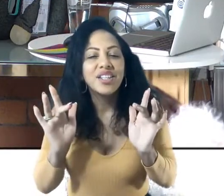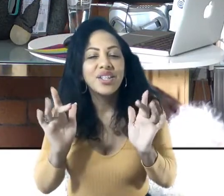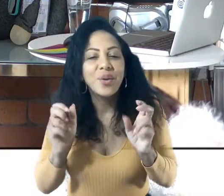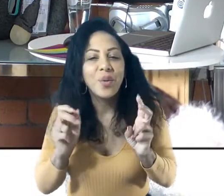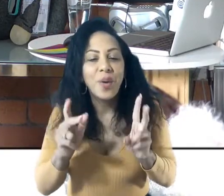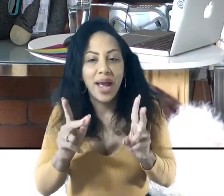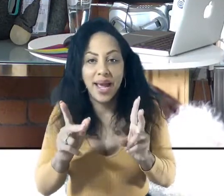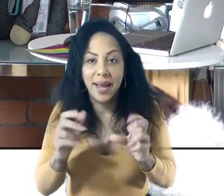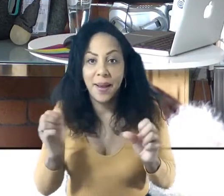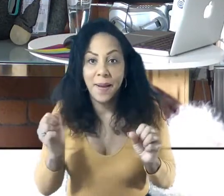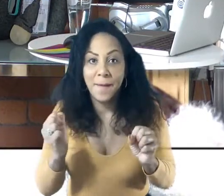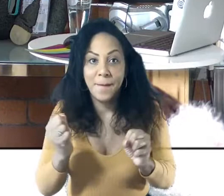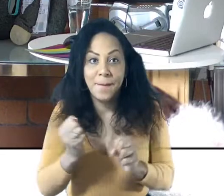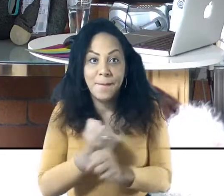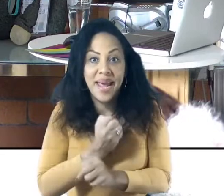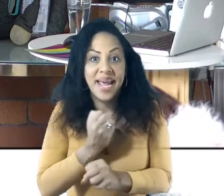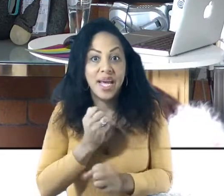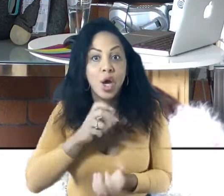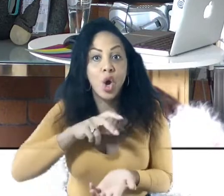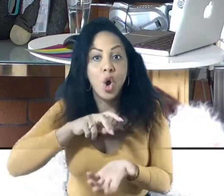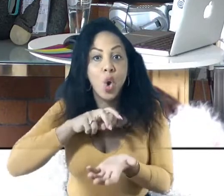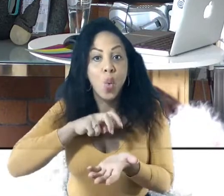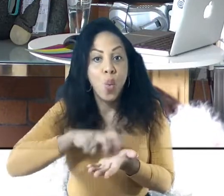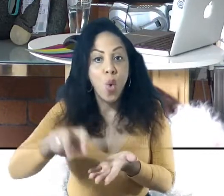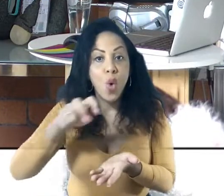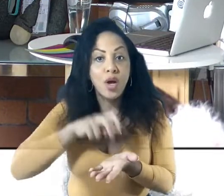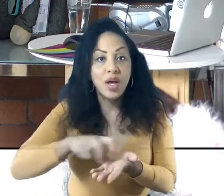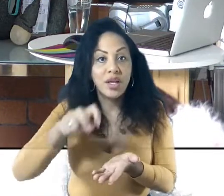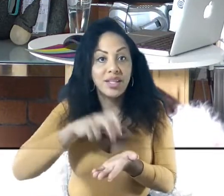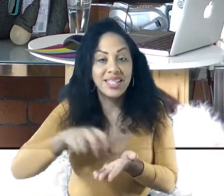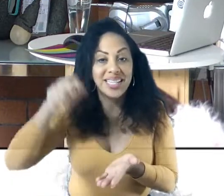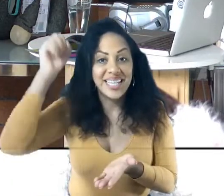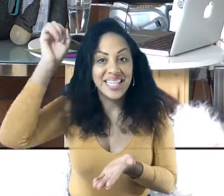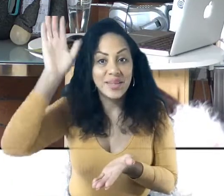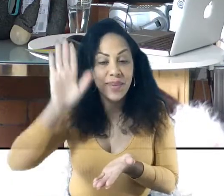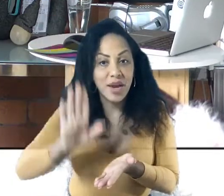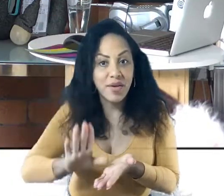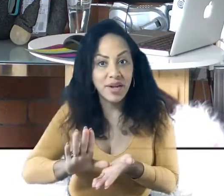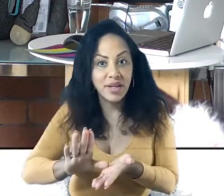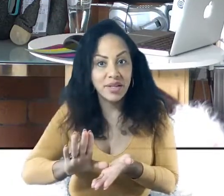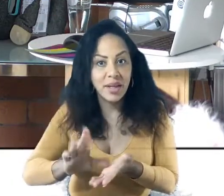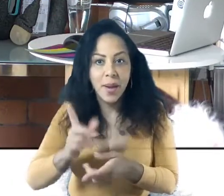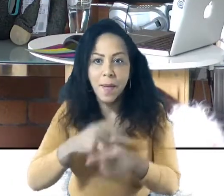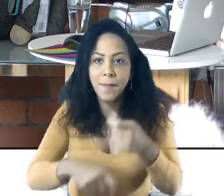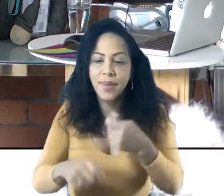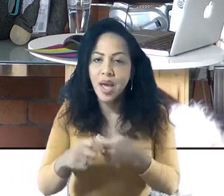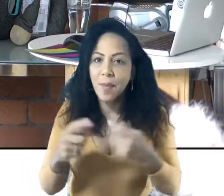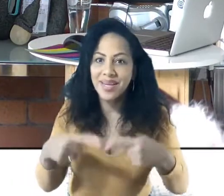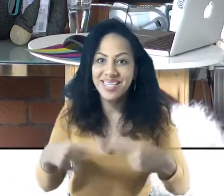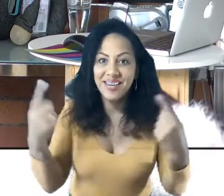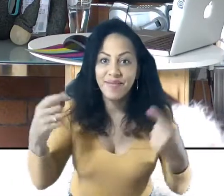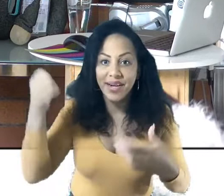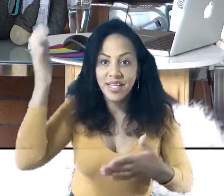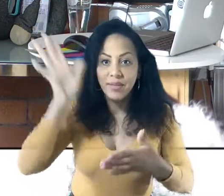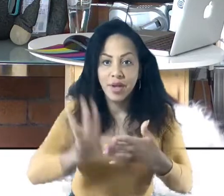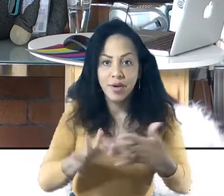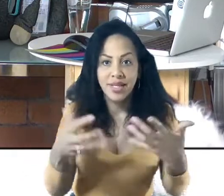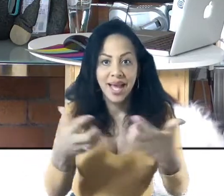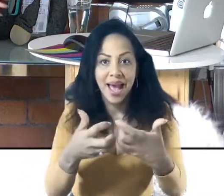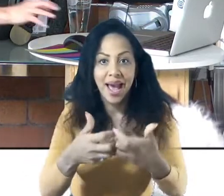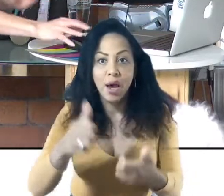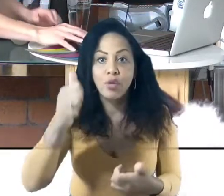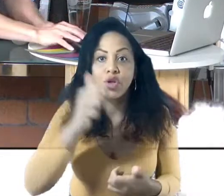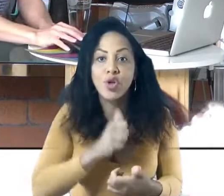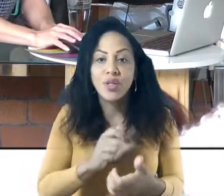experience of walkers by perhaps making some AR binoculars, so that if they need to,